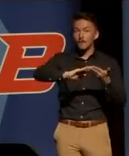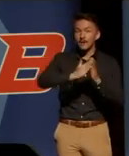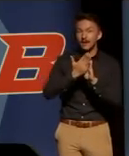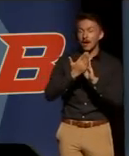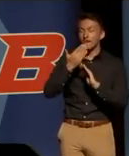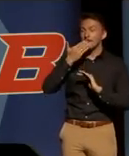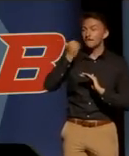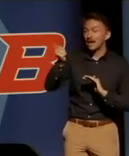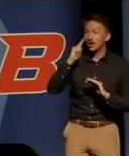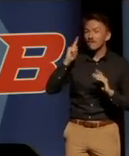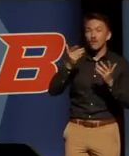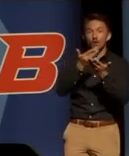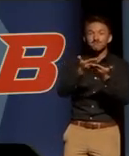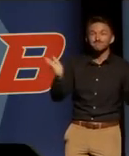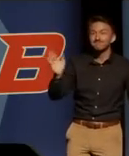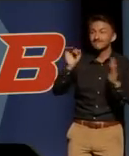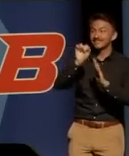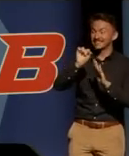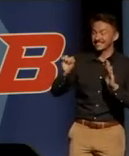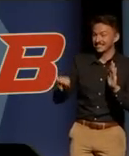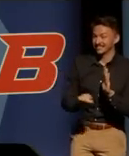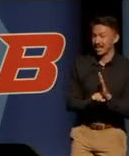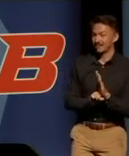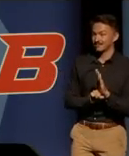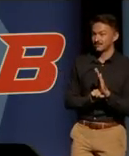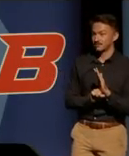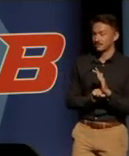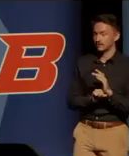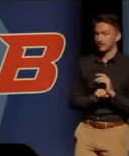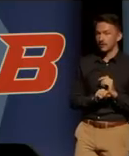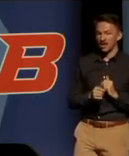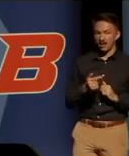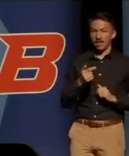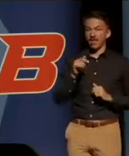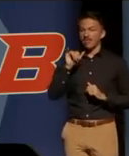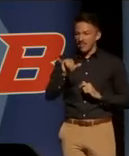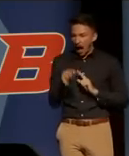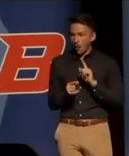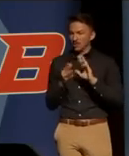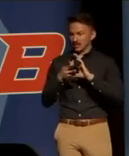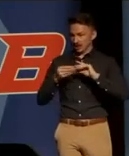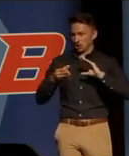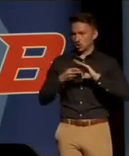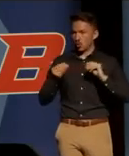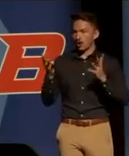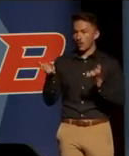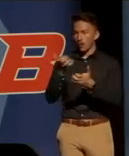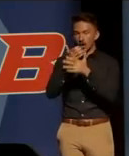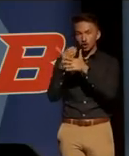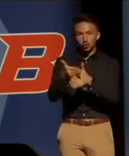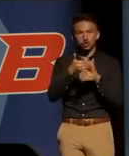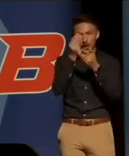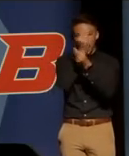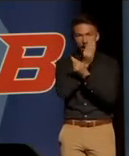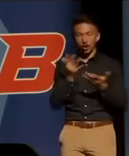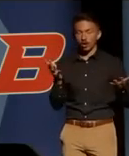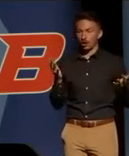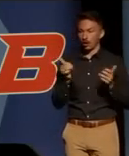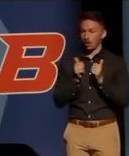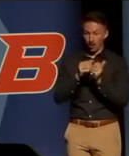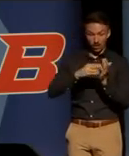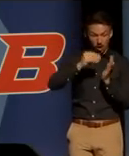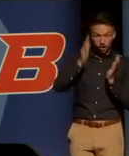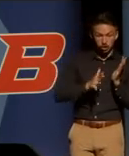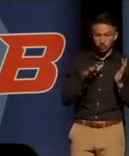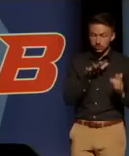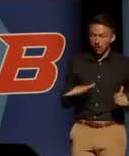state. And that was a message. That was a story we wanted to tell with our students